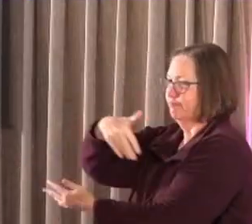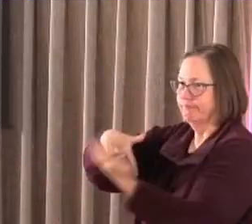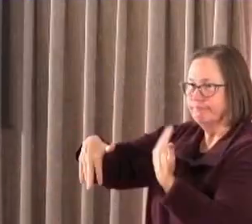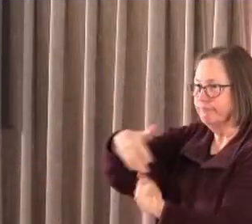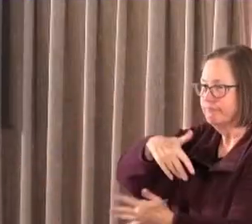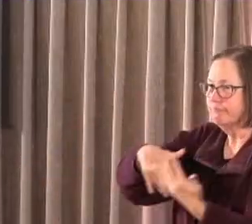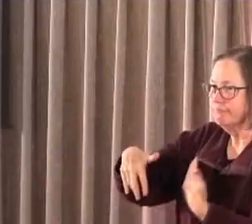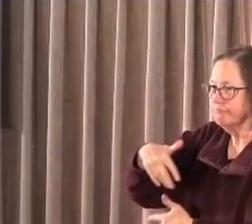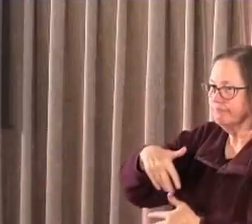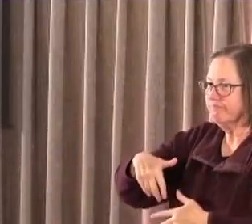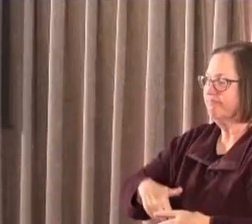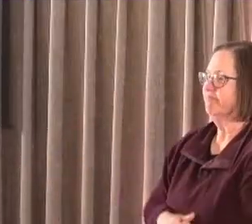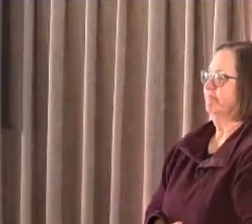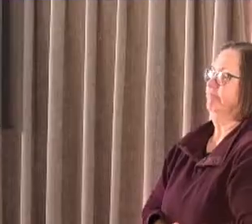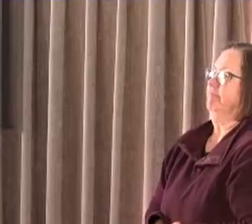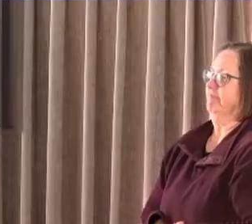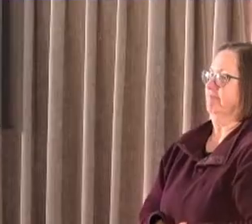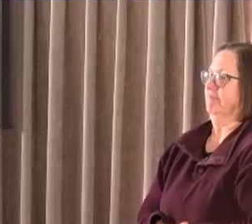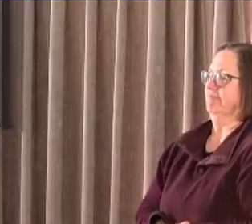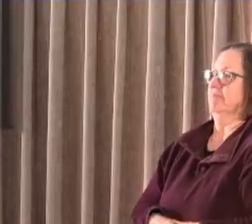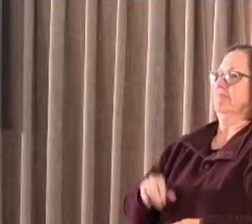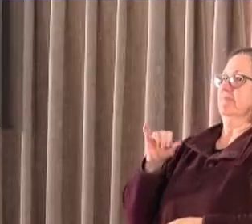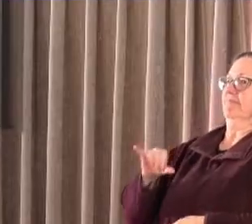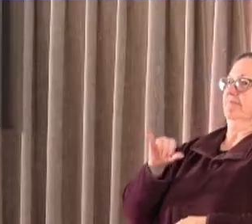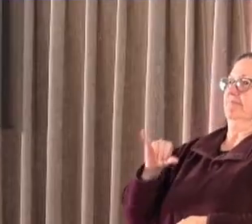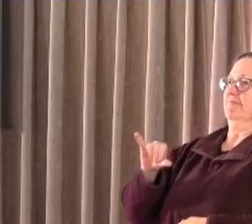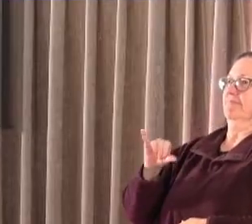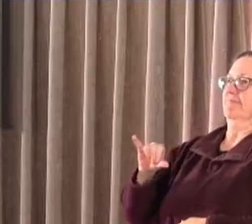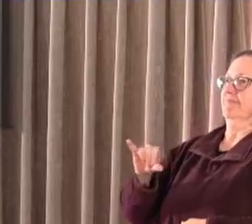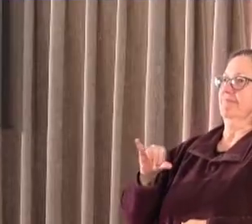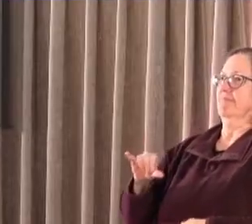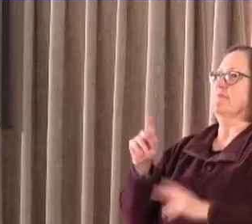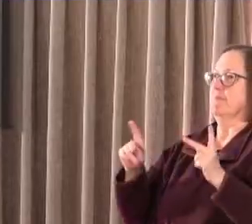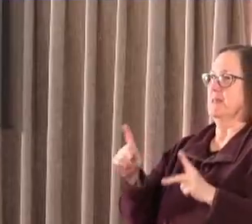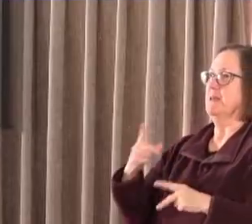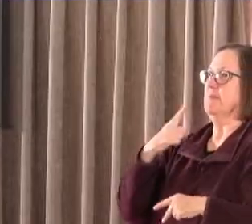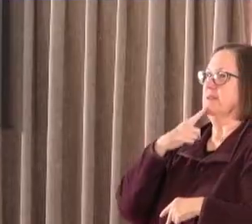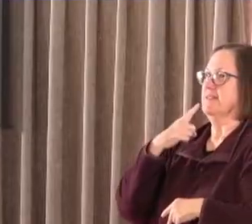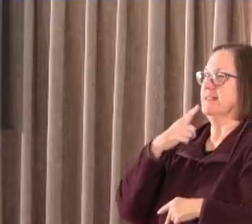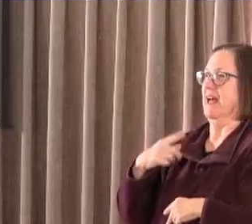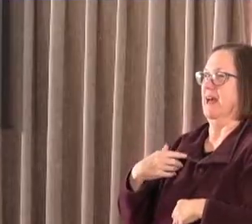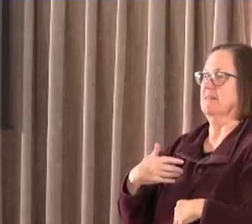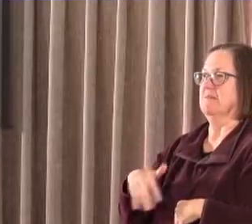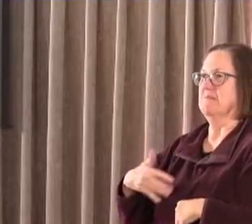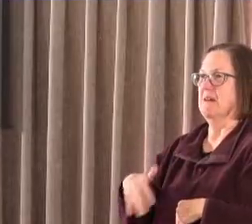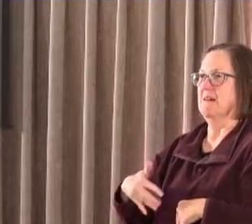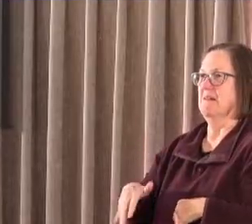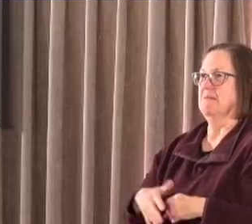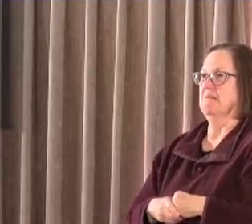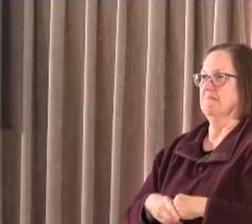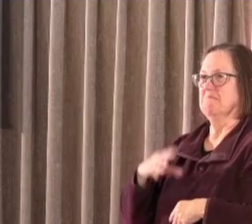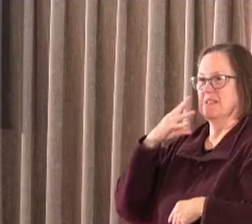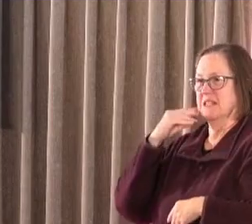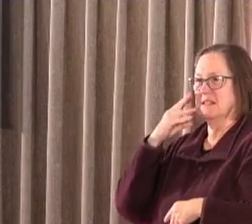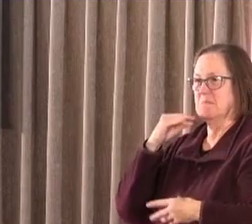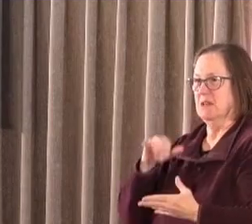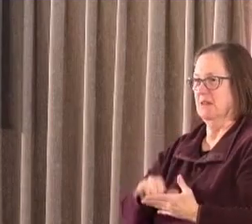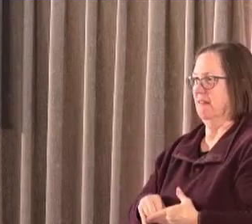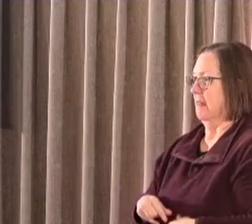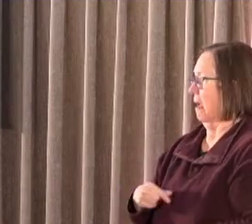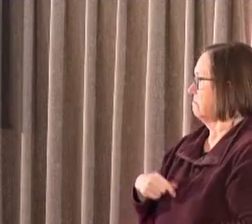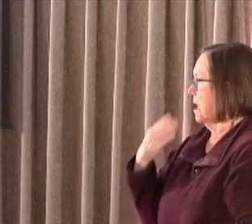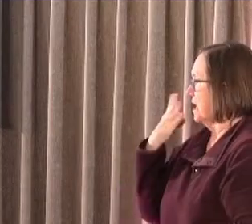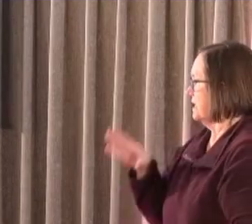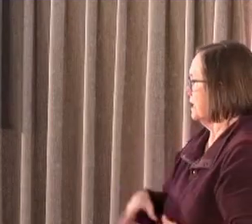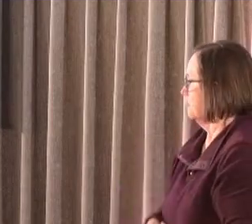these silos create in how we actually do our work. Siloing goes back to one of the things that I just mentioned about accountability,